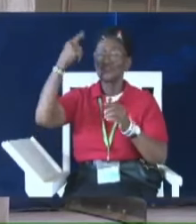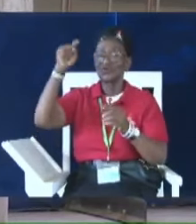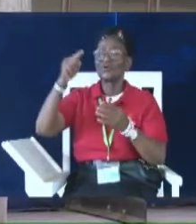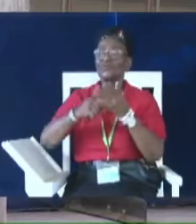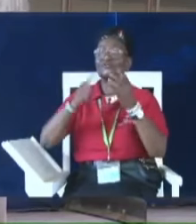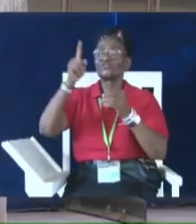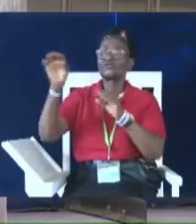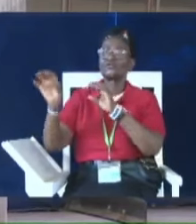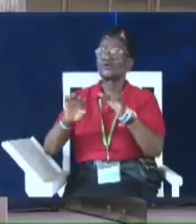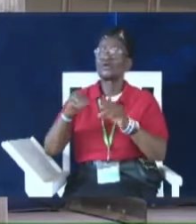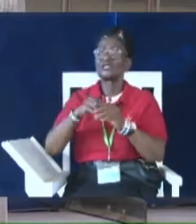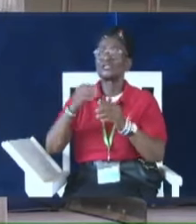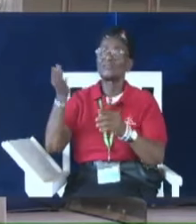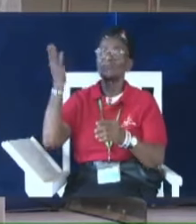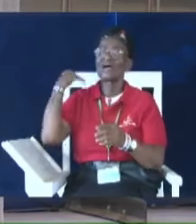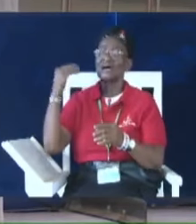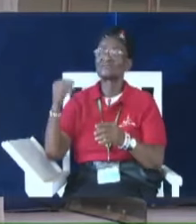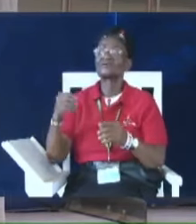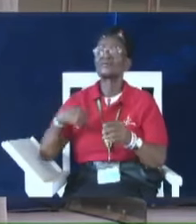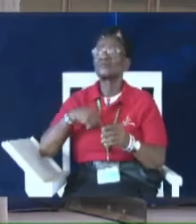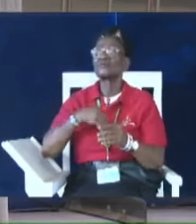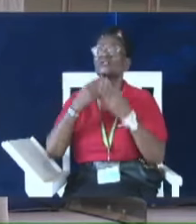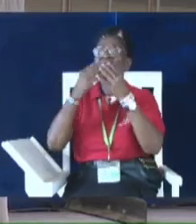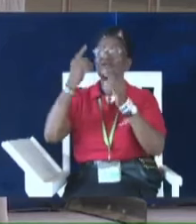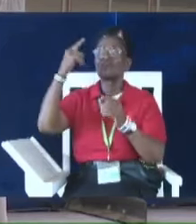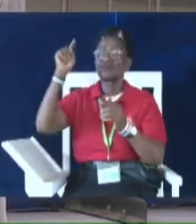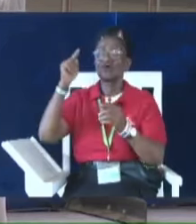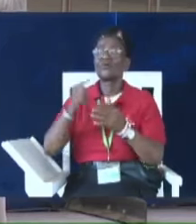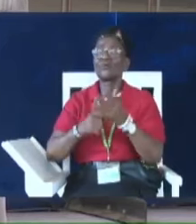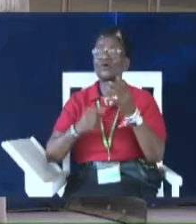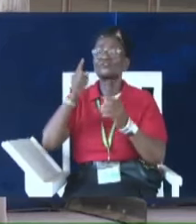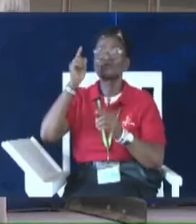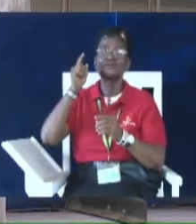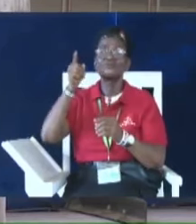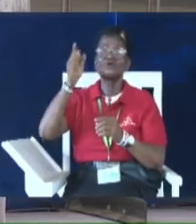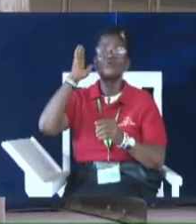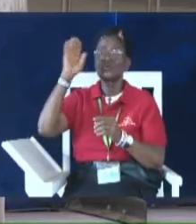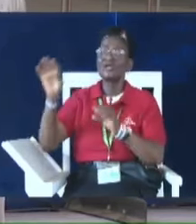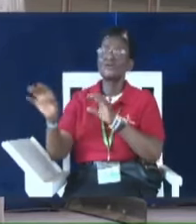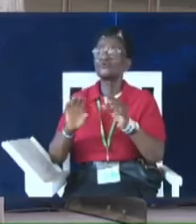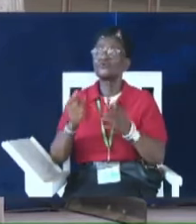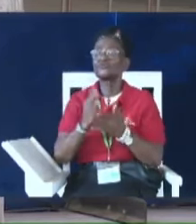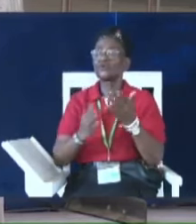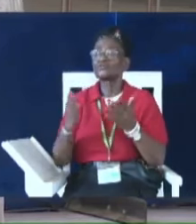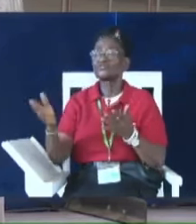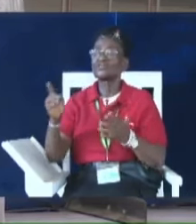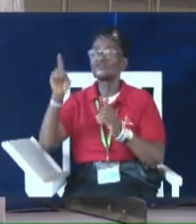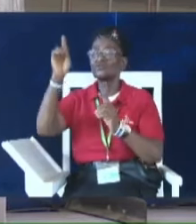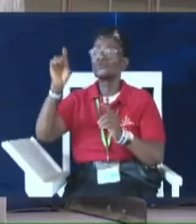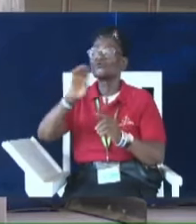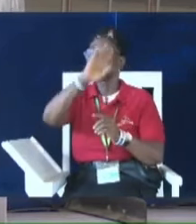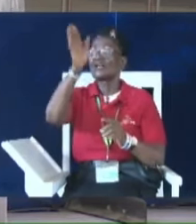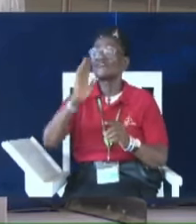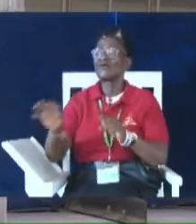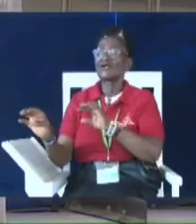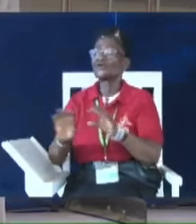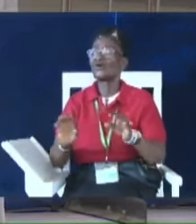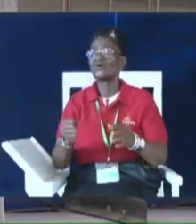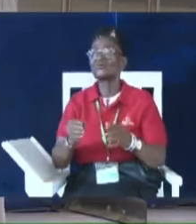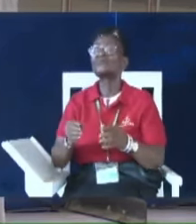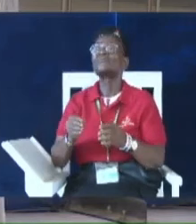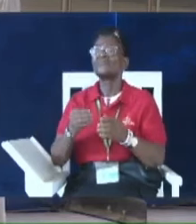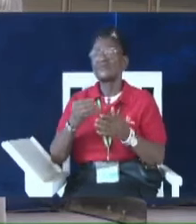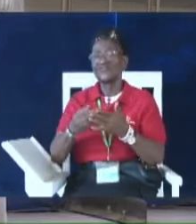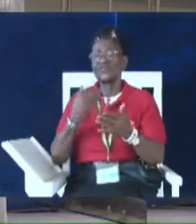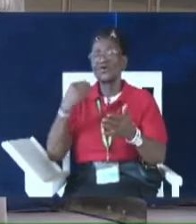past. We thank you that you're about to do something you've never done before. We give you